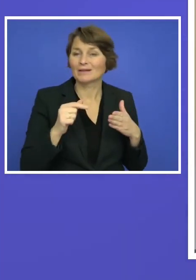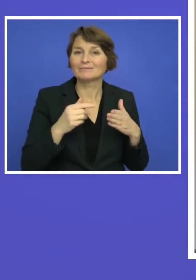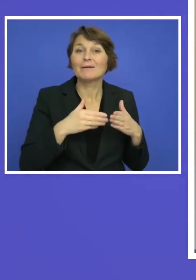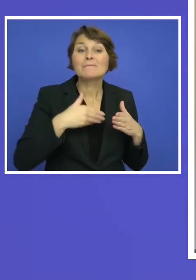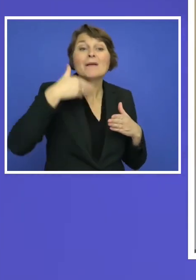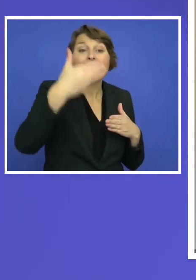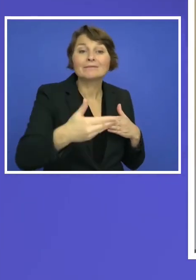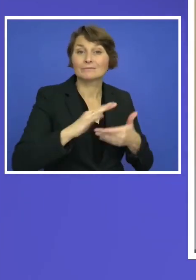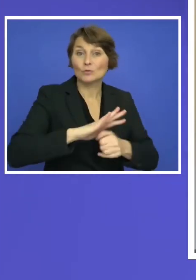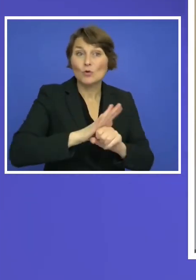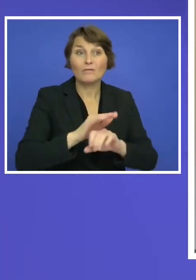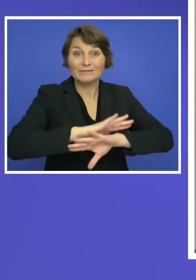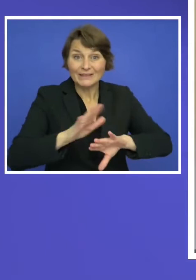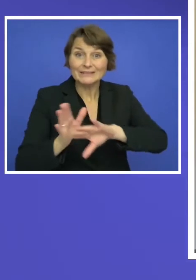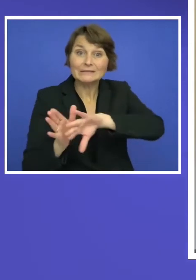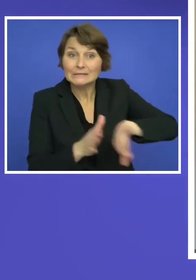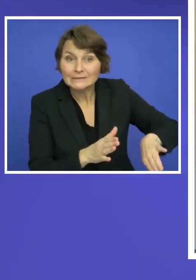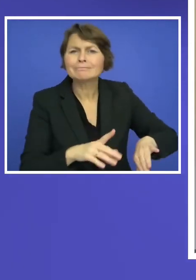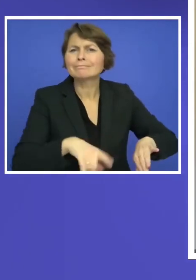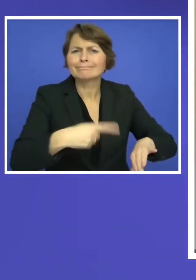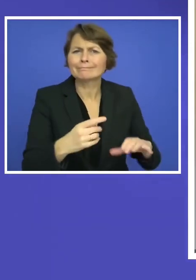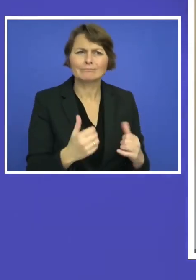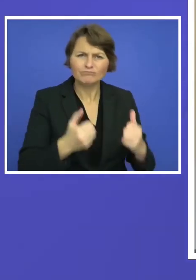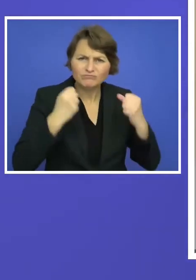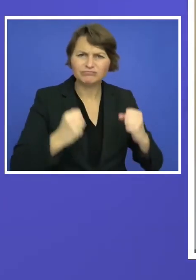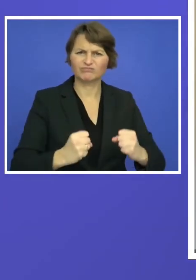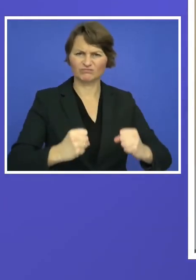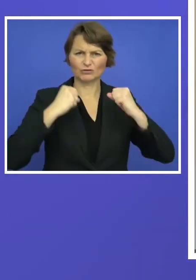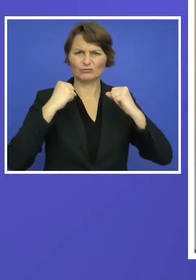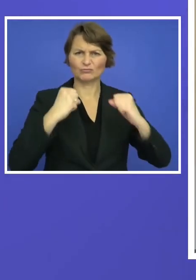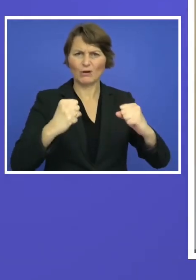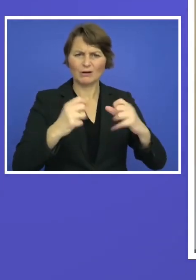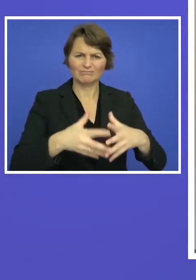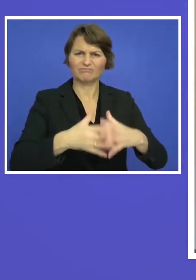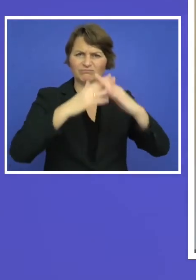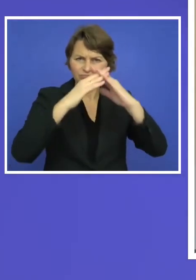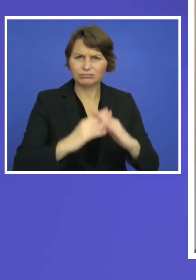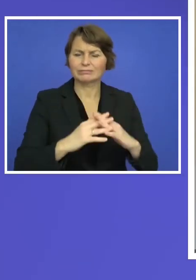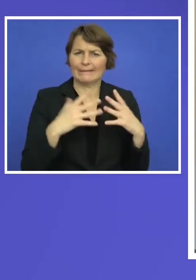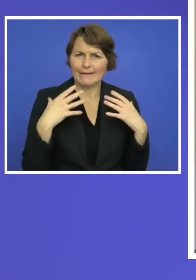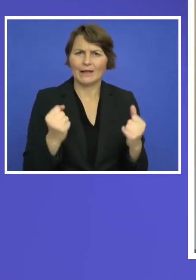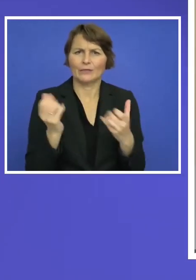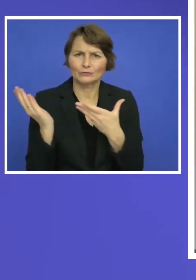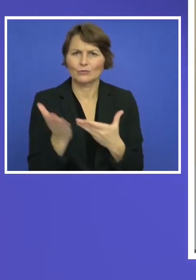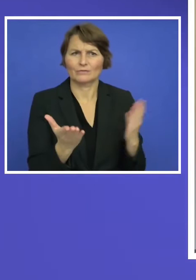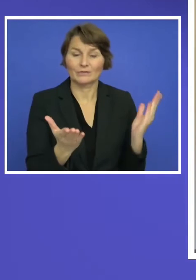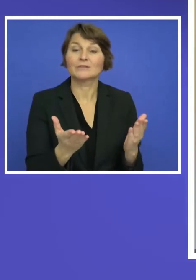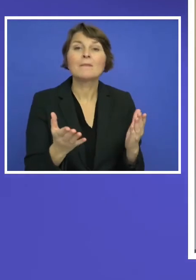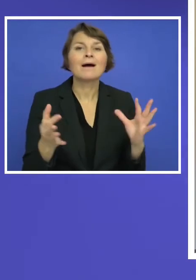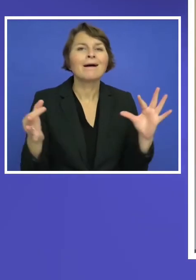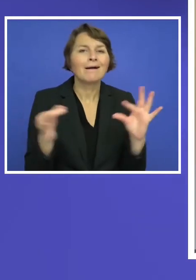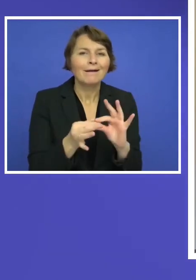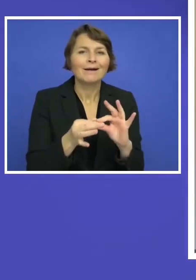crisis in the context of the Union for the Mediterranean political space. And I think we have